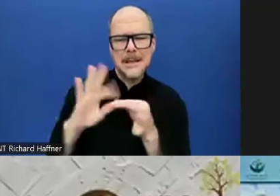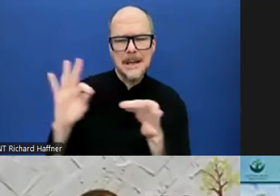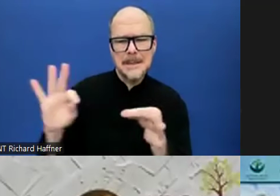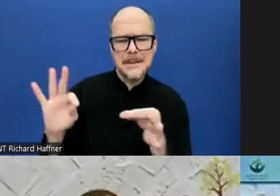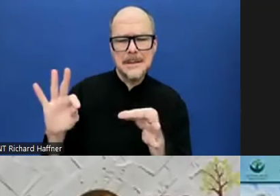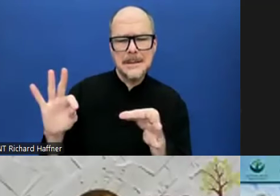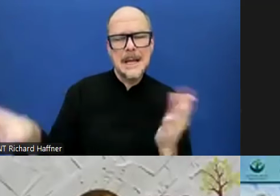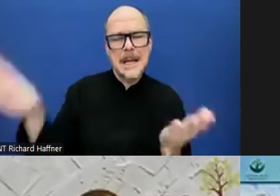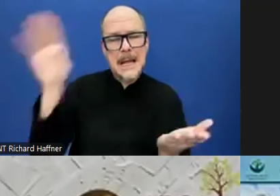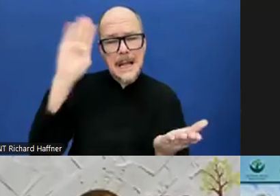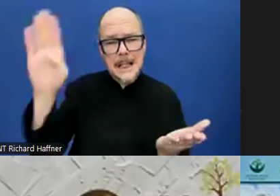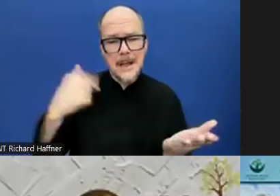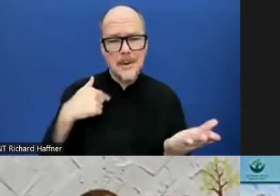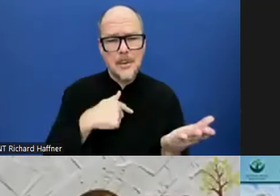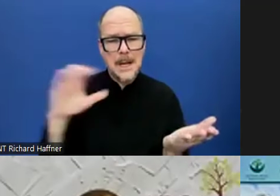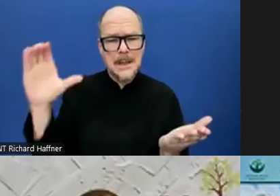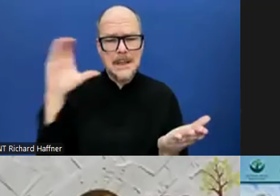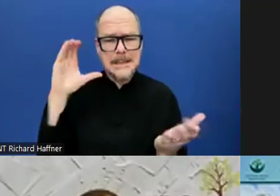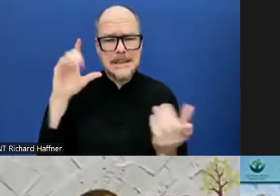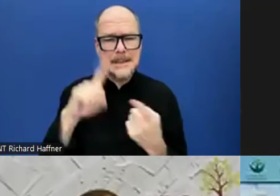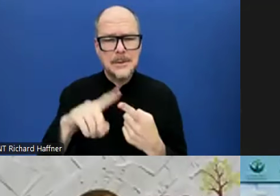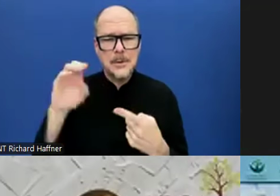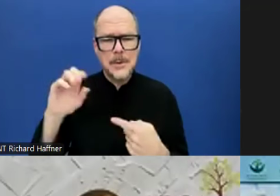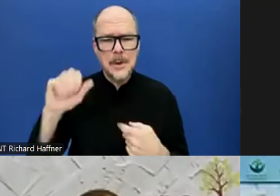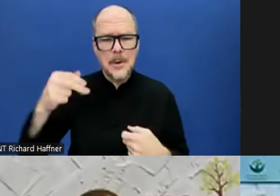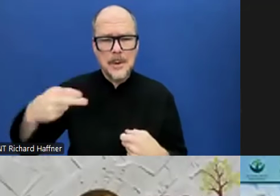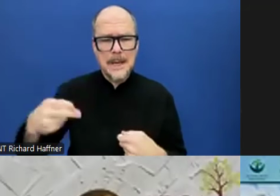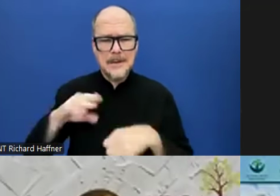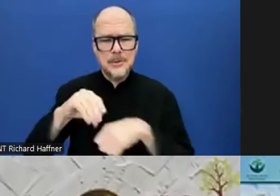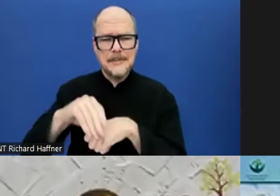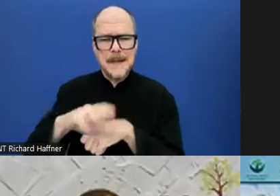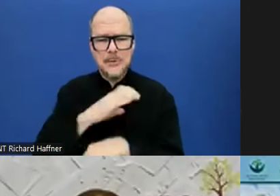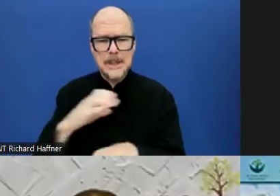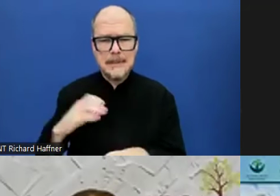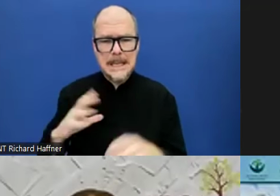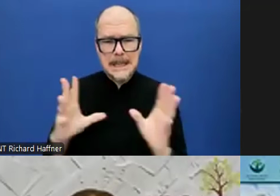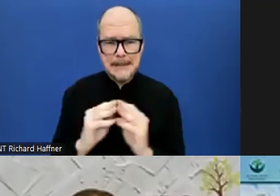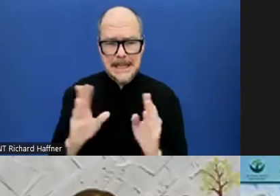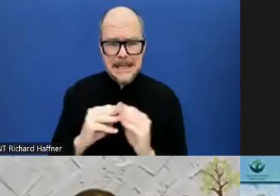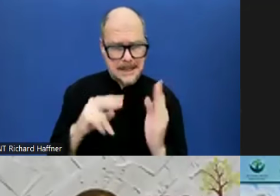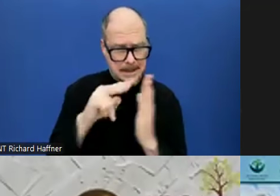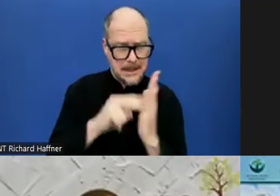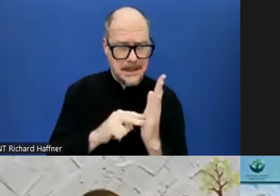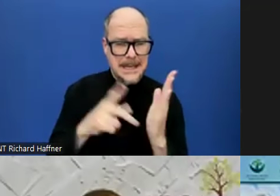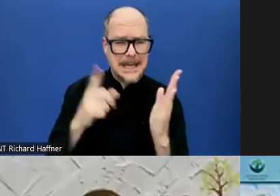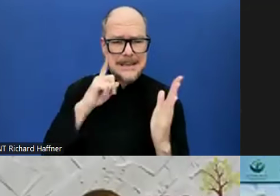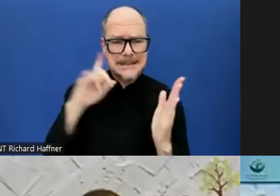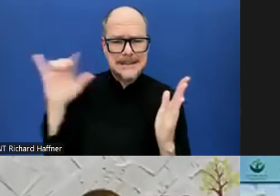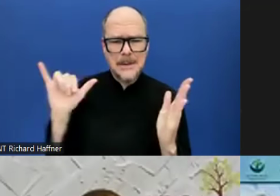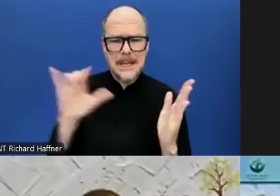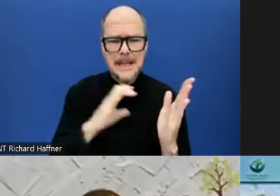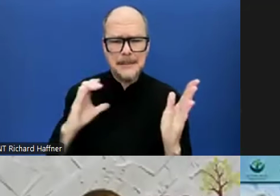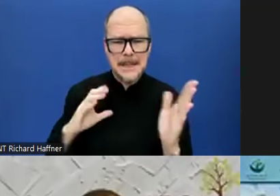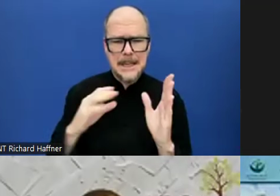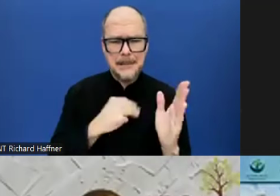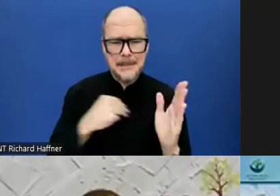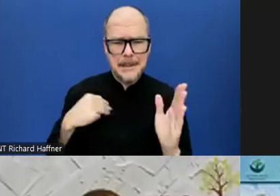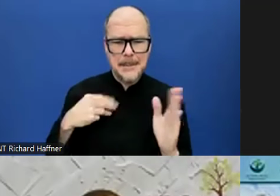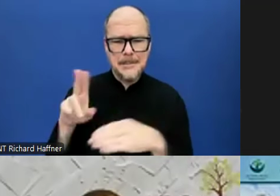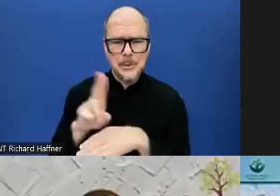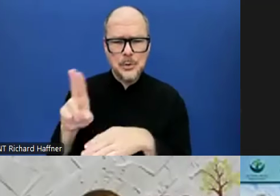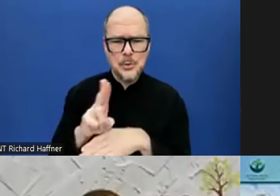Hello, we are listening to the OAH Advisory Committee meeting. It sounds like committee members are using the